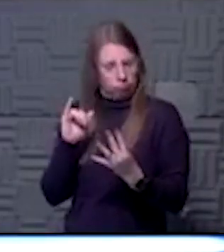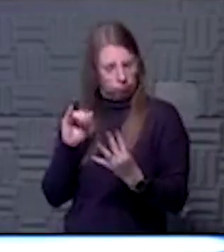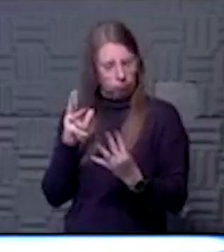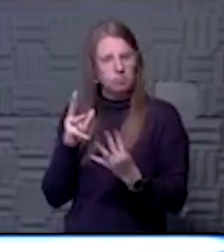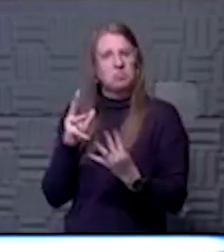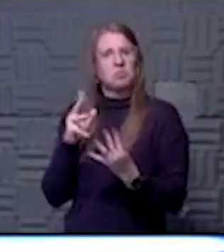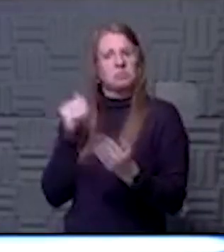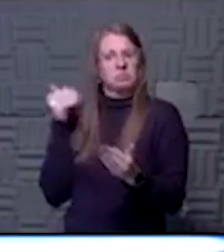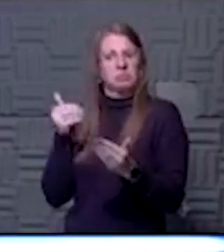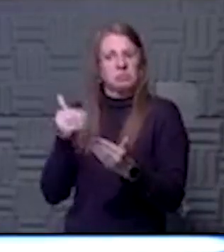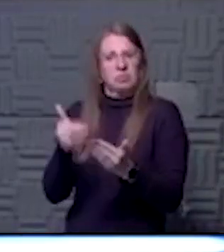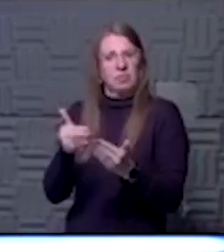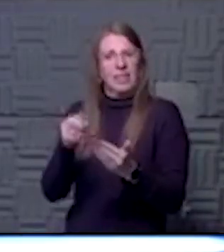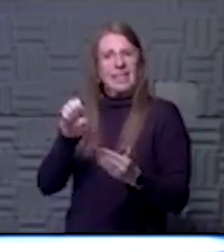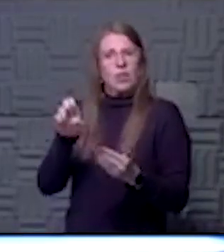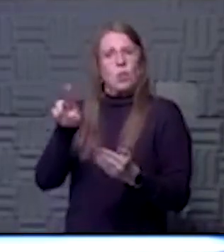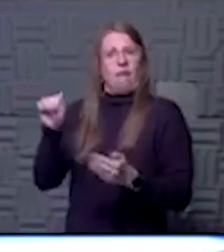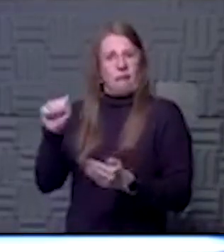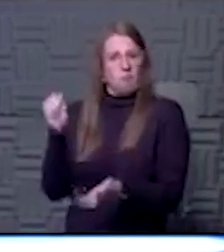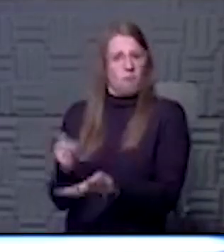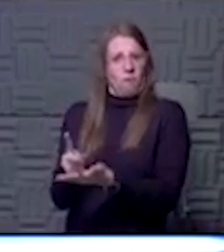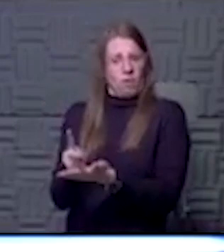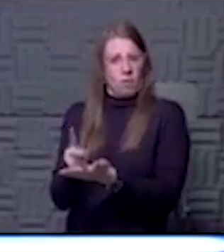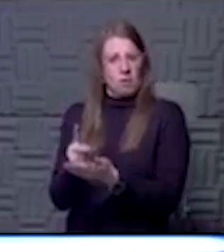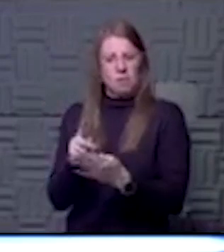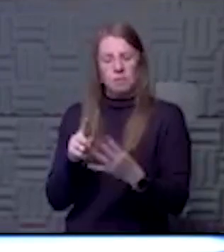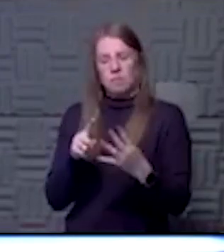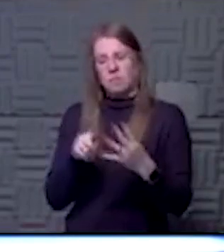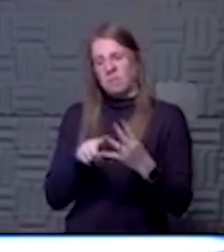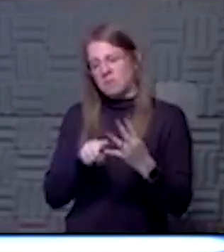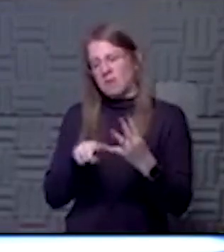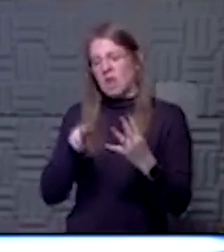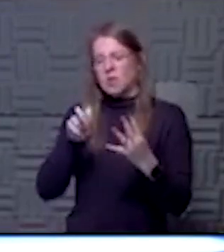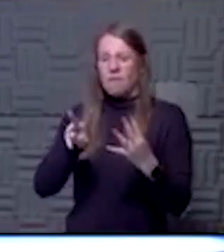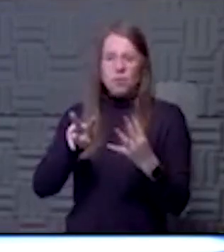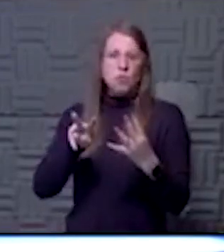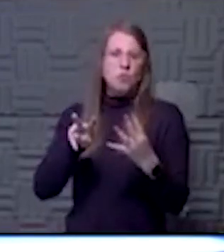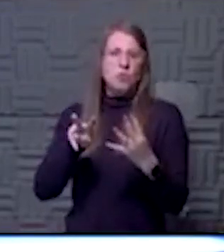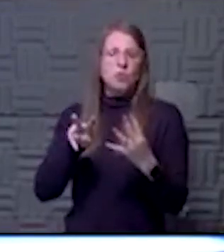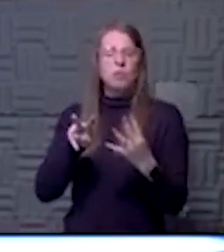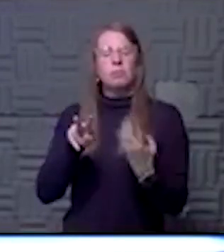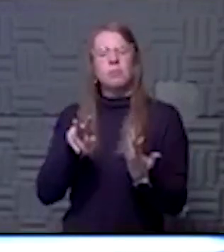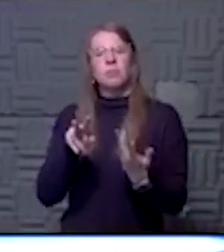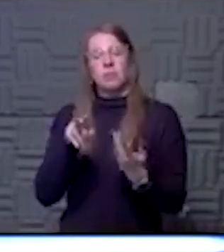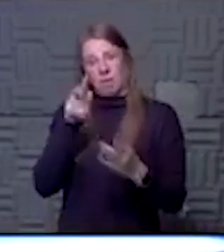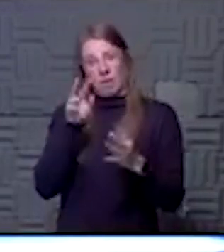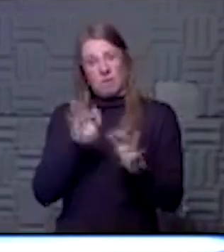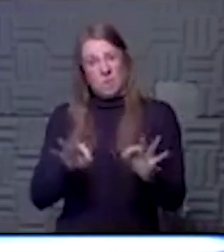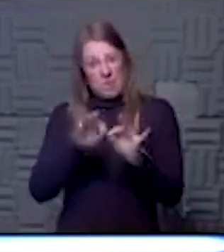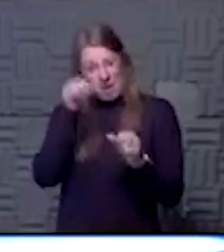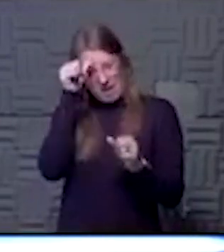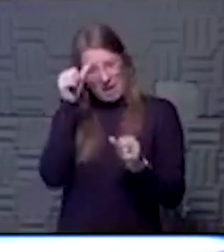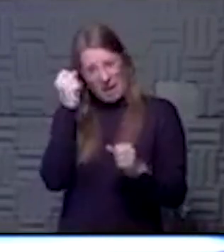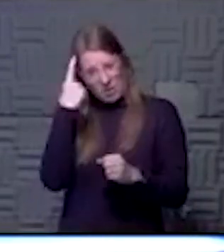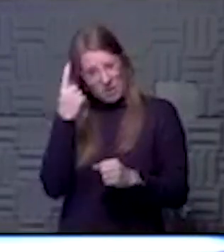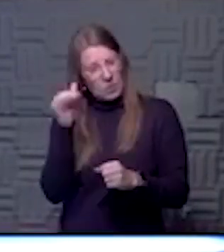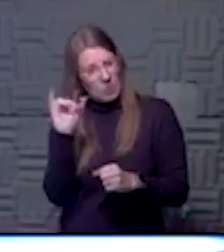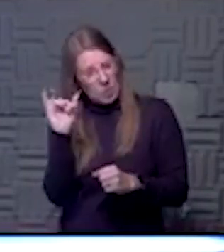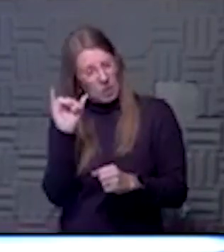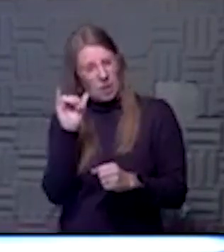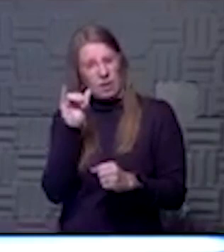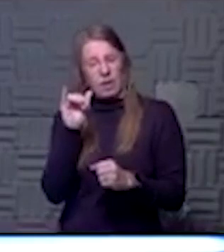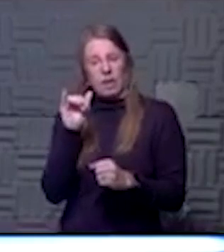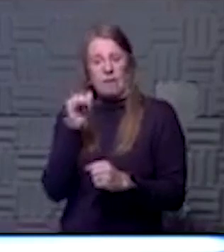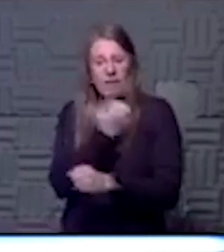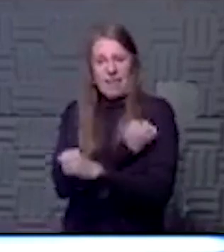EUA approval mid to late November. What's important to understand, too, though, is it's going to be a very limited amount